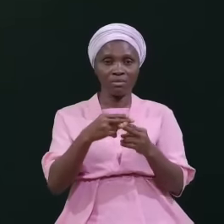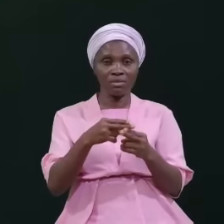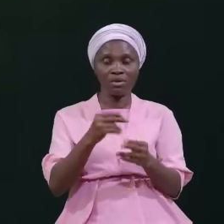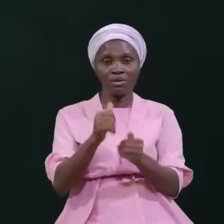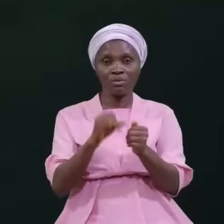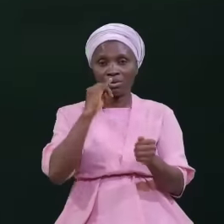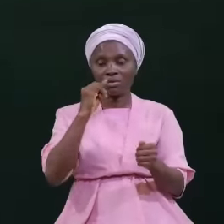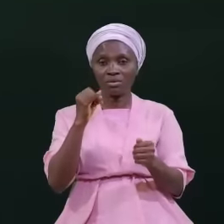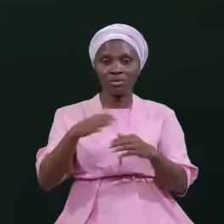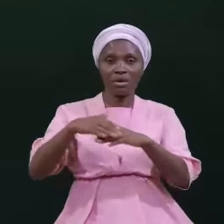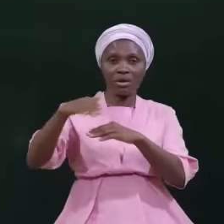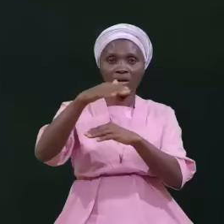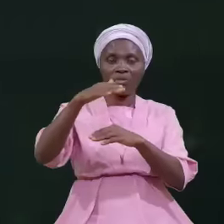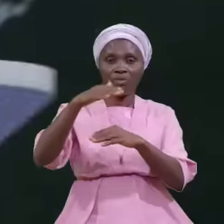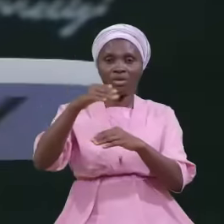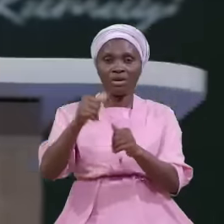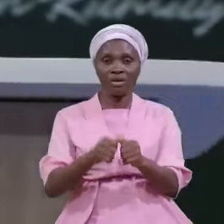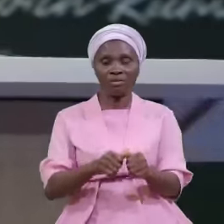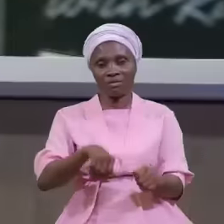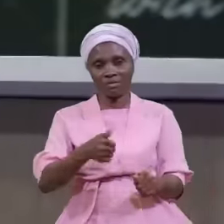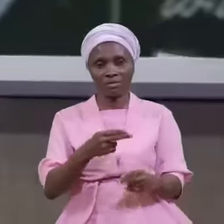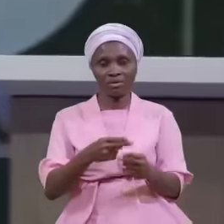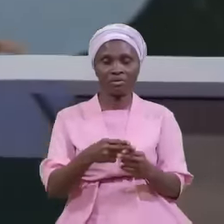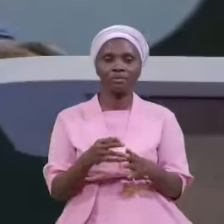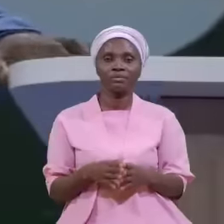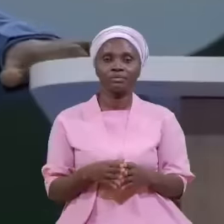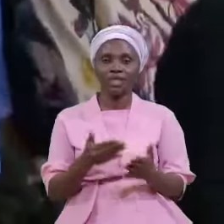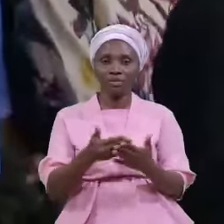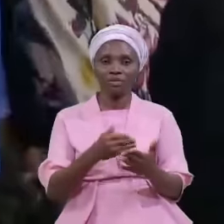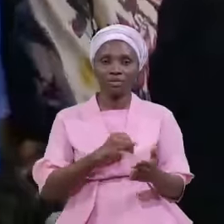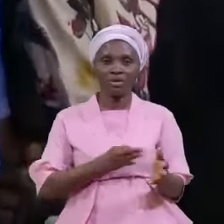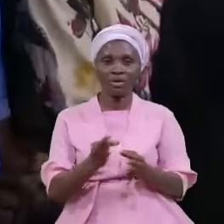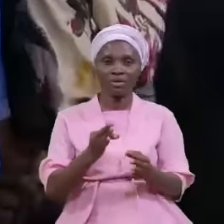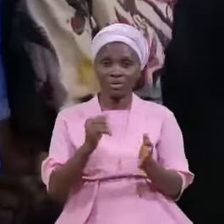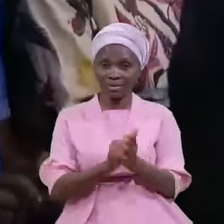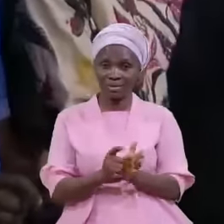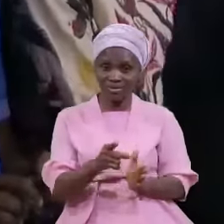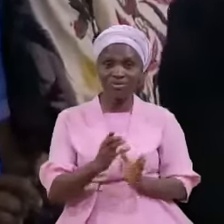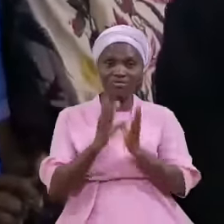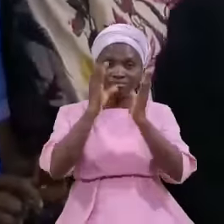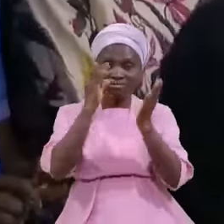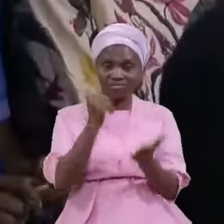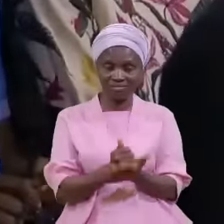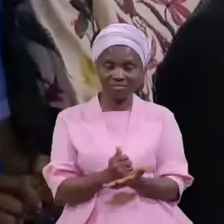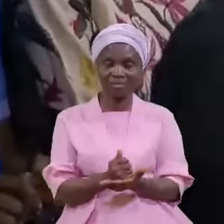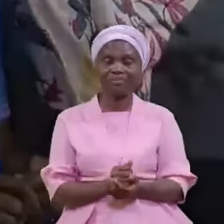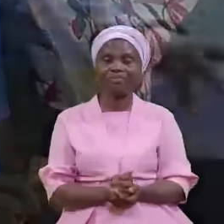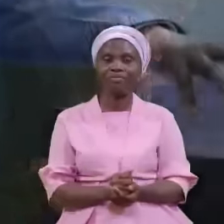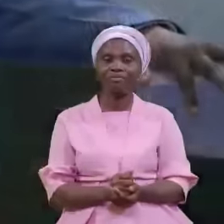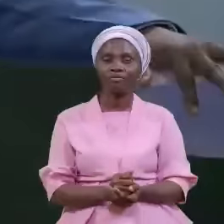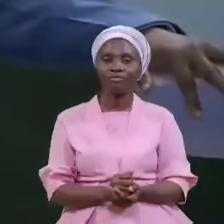above every name. Before I explain that, say amen. There are